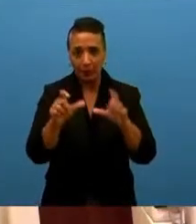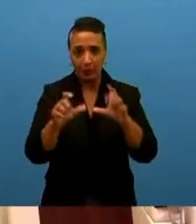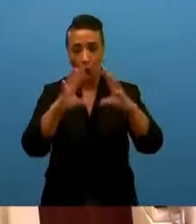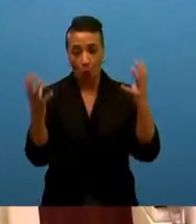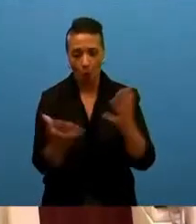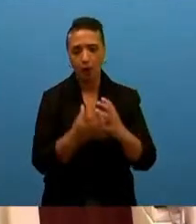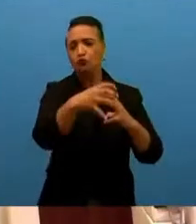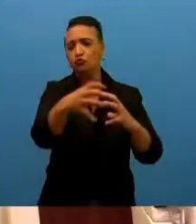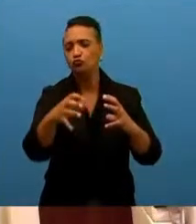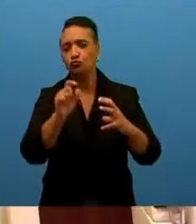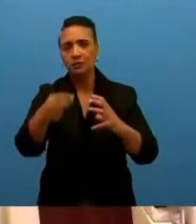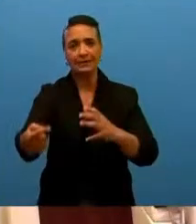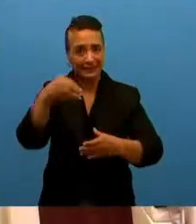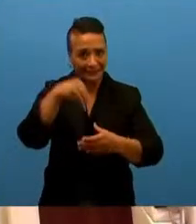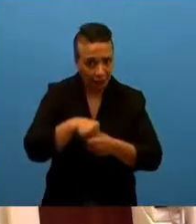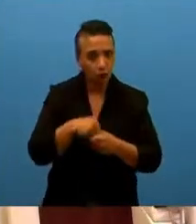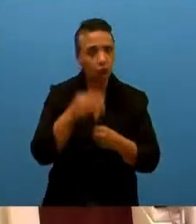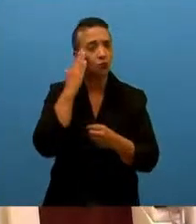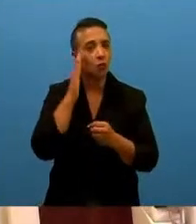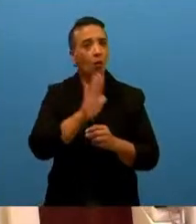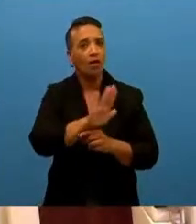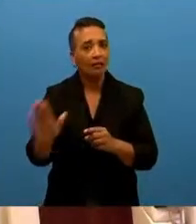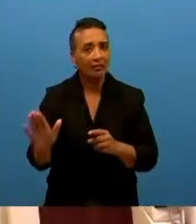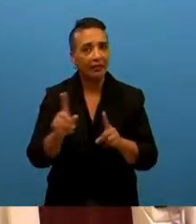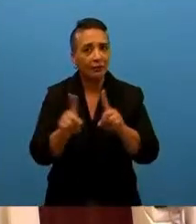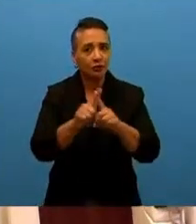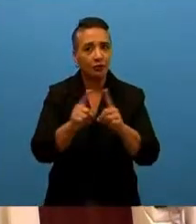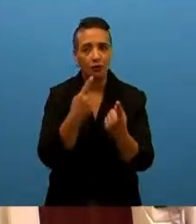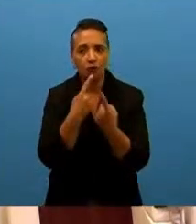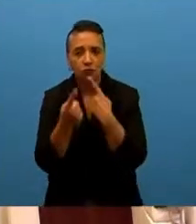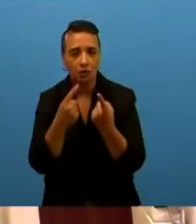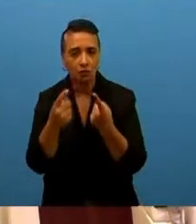as input to the ongoing intergovernmental discussion.